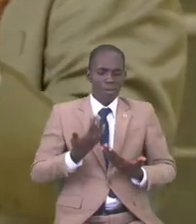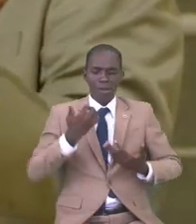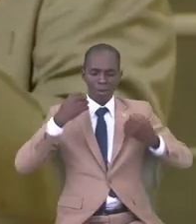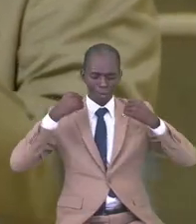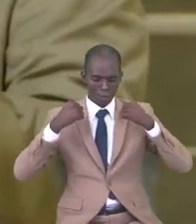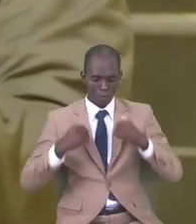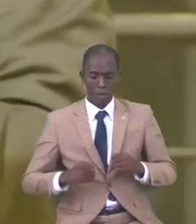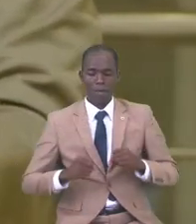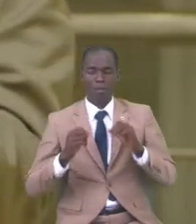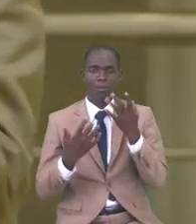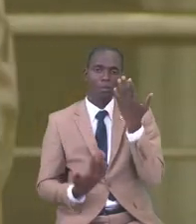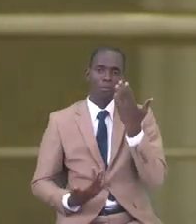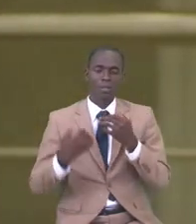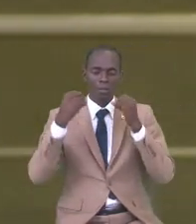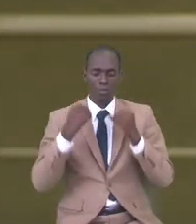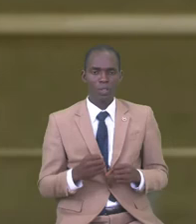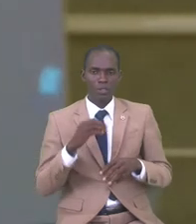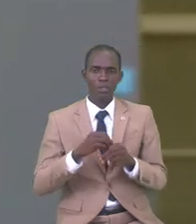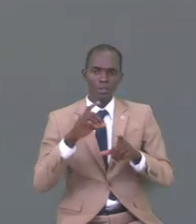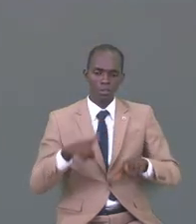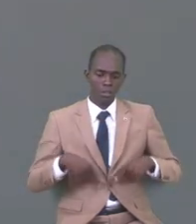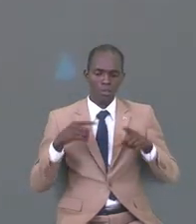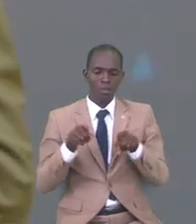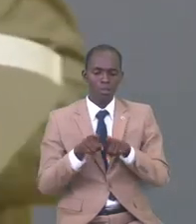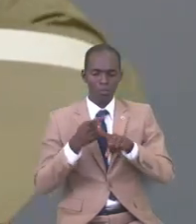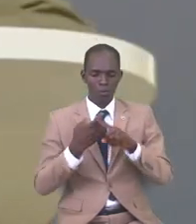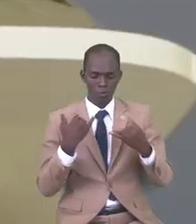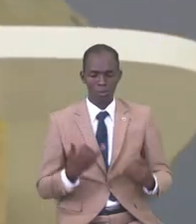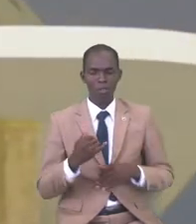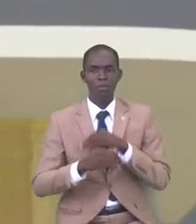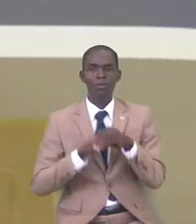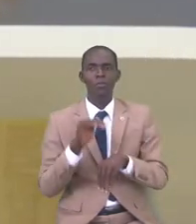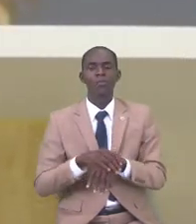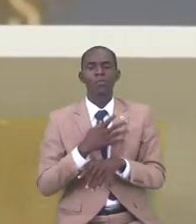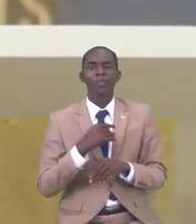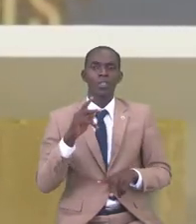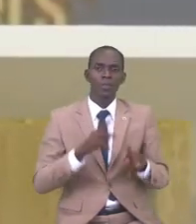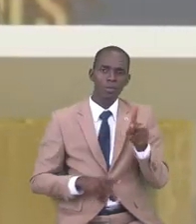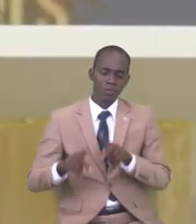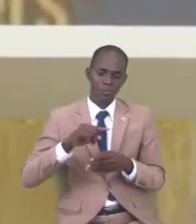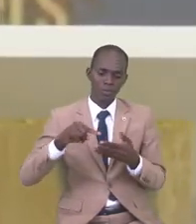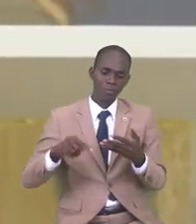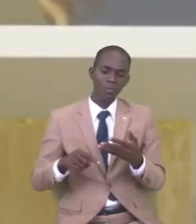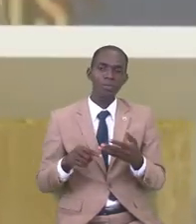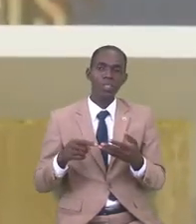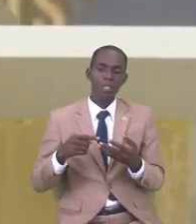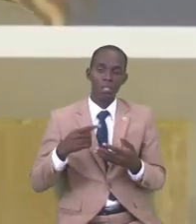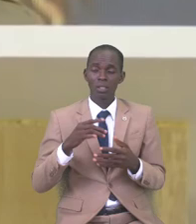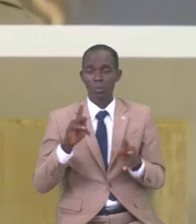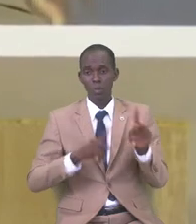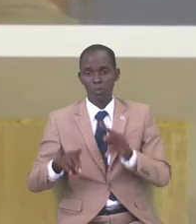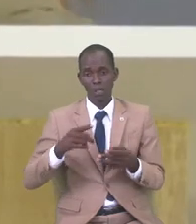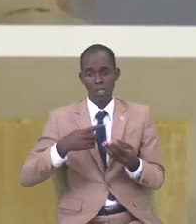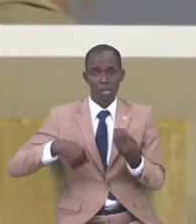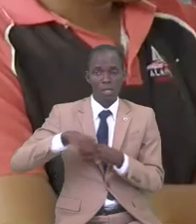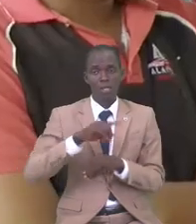fire, power in your life, even from today. And the people around you, and the people